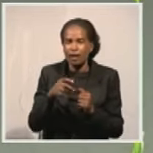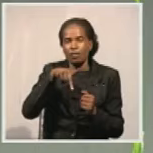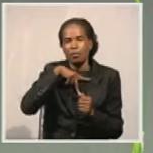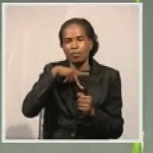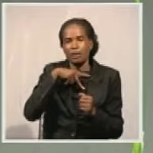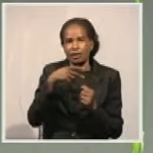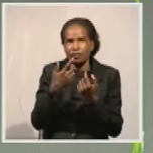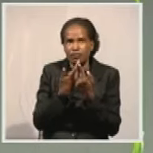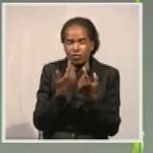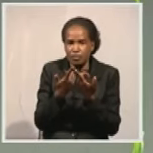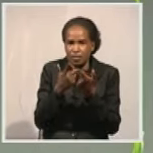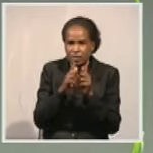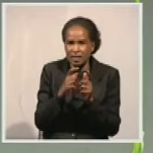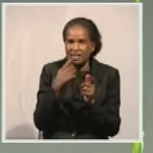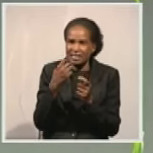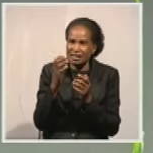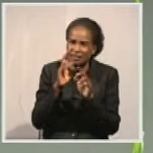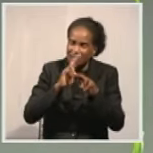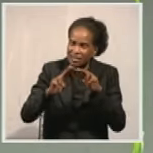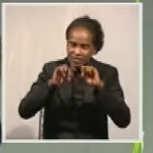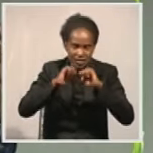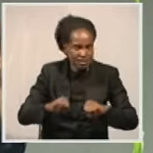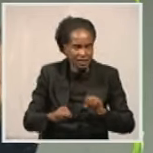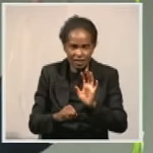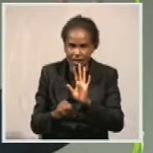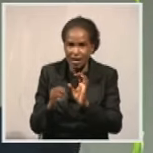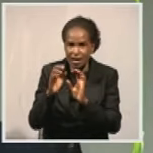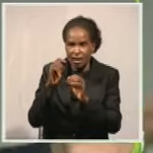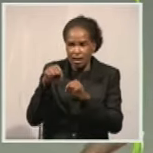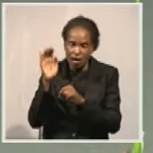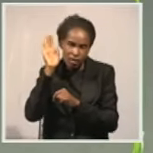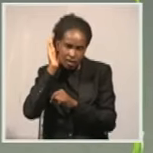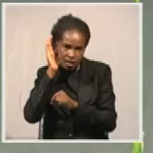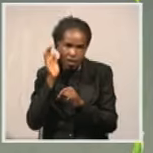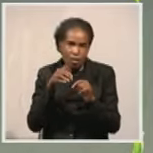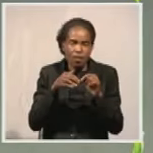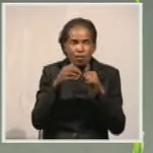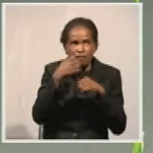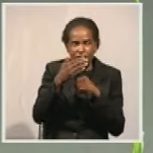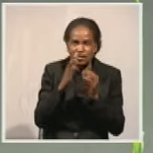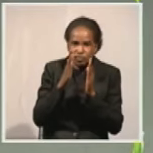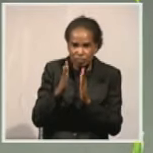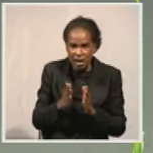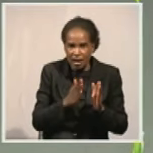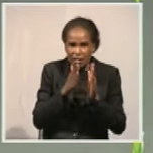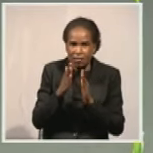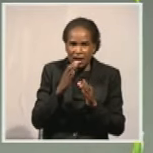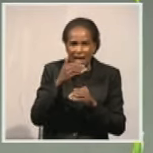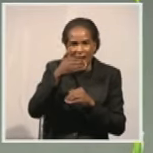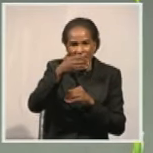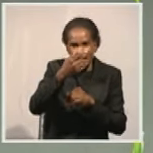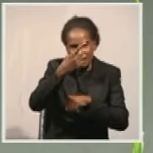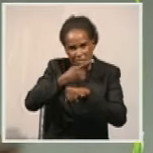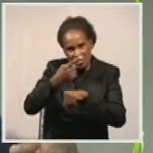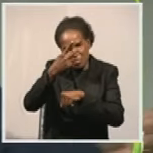us, give us a few days, we will look into the issue and come back and report.